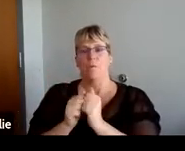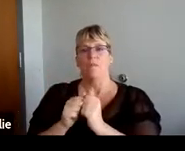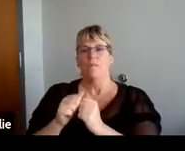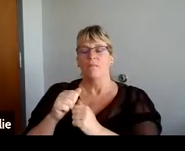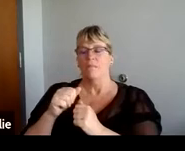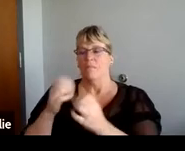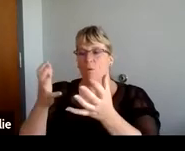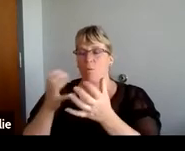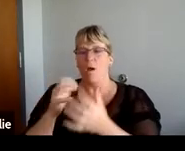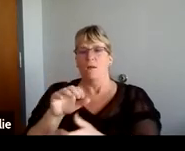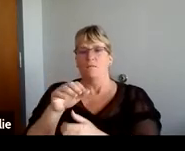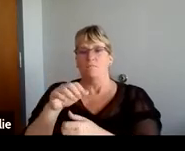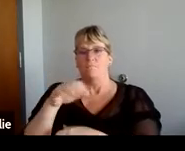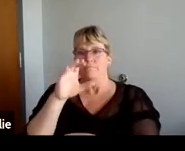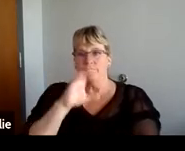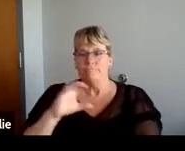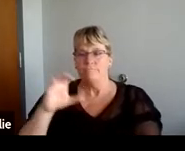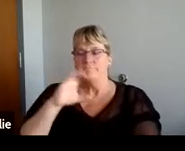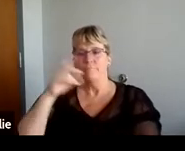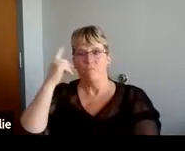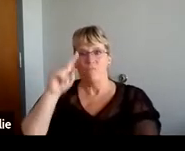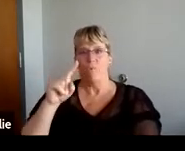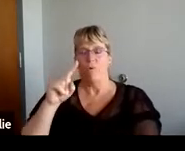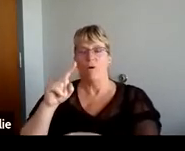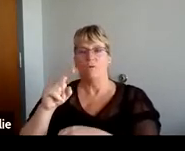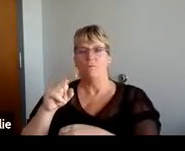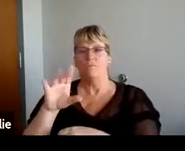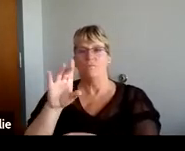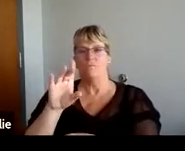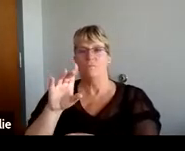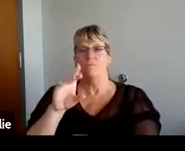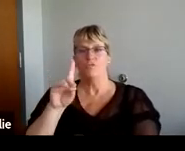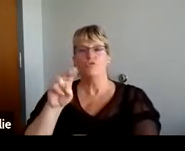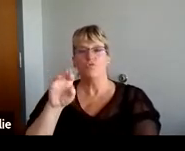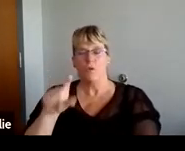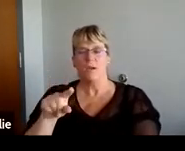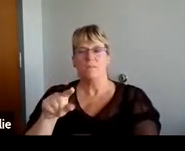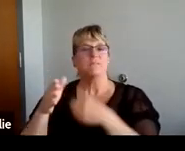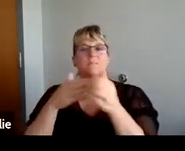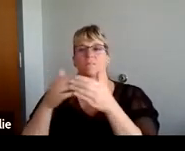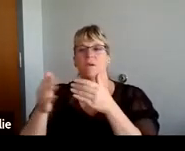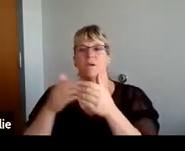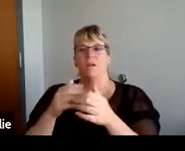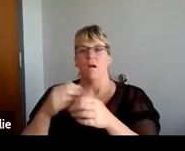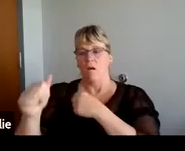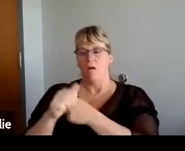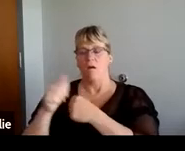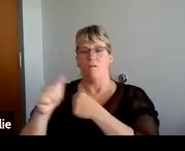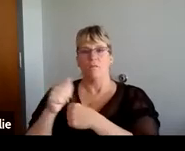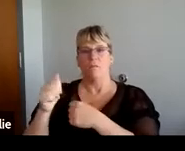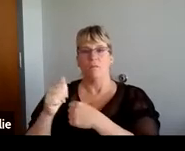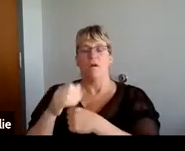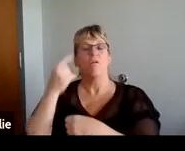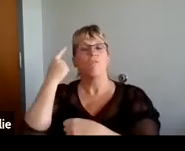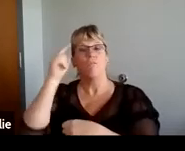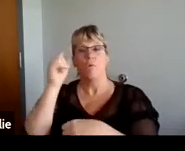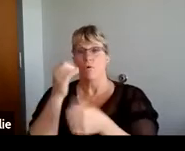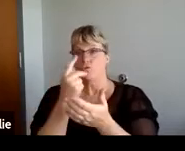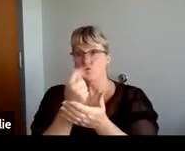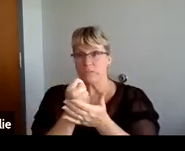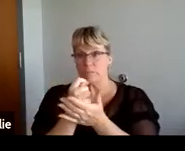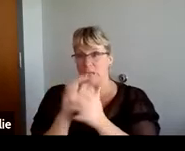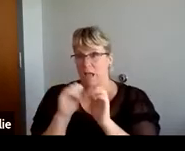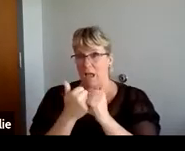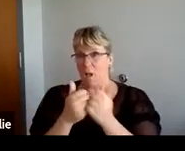use despite harmful consequences. So if we think about this in the context of treatment and in the context